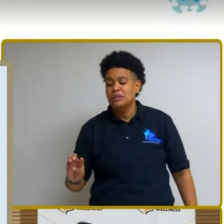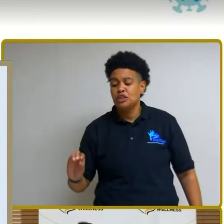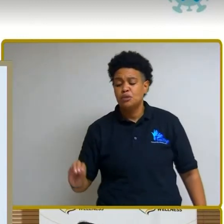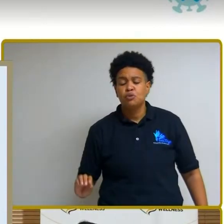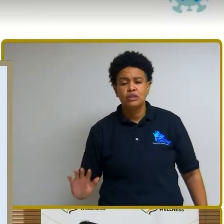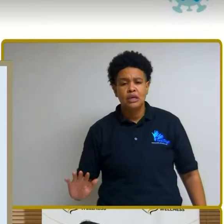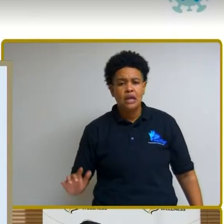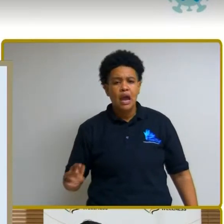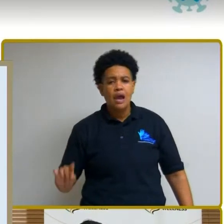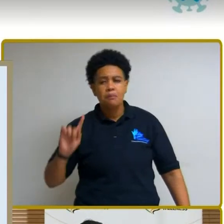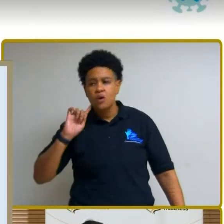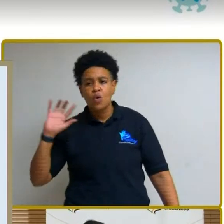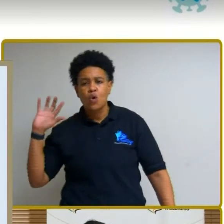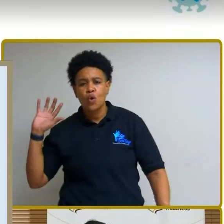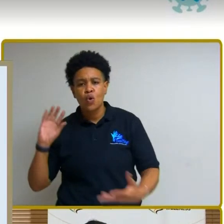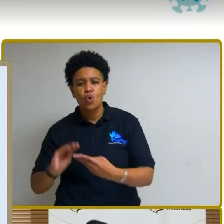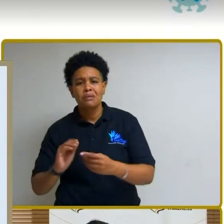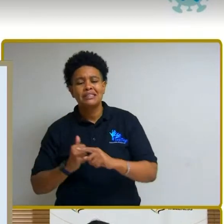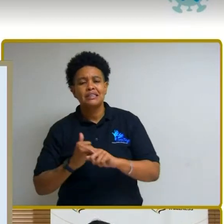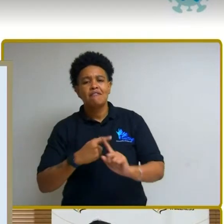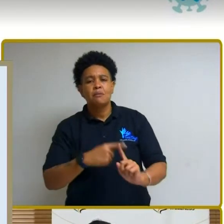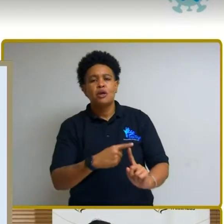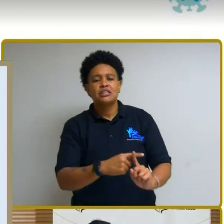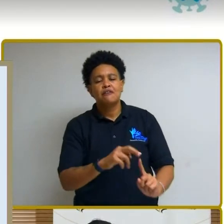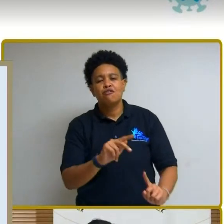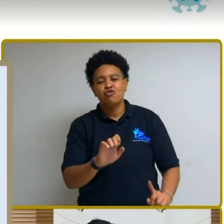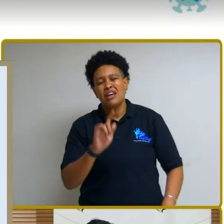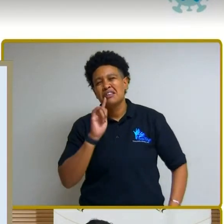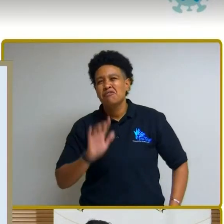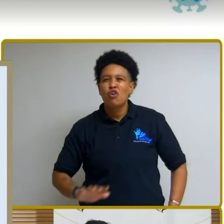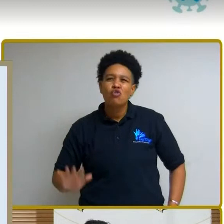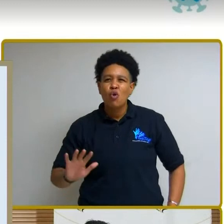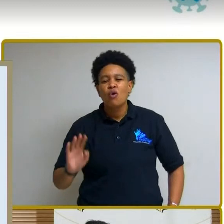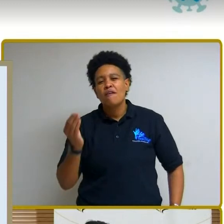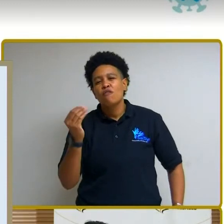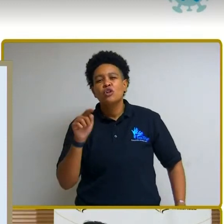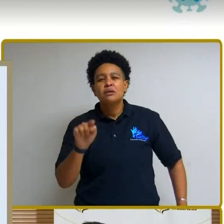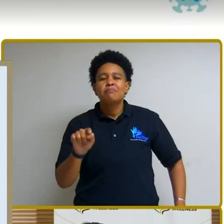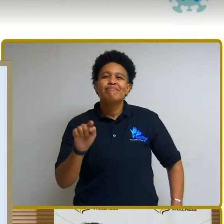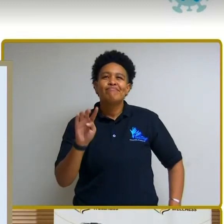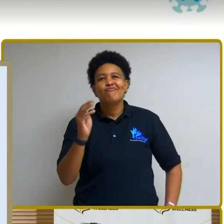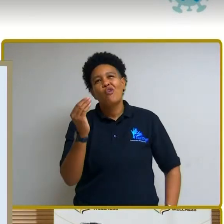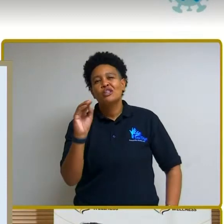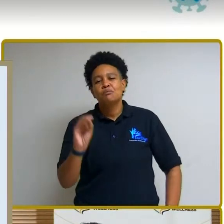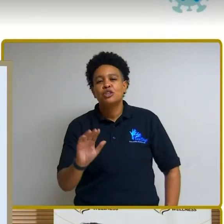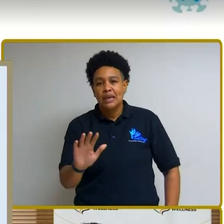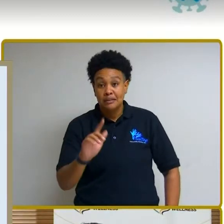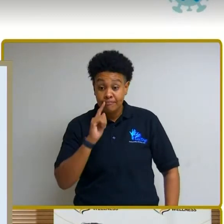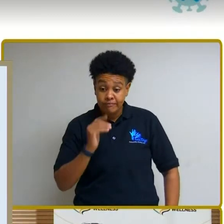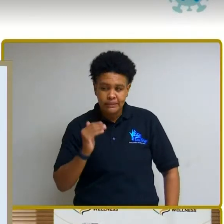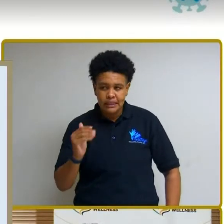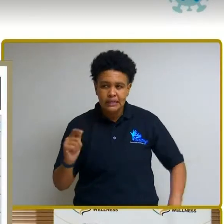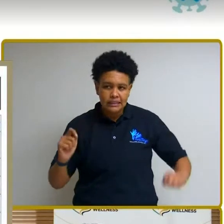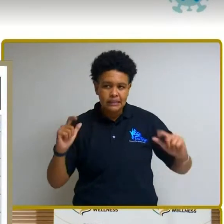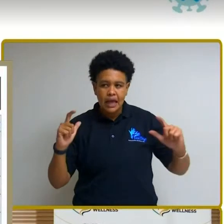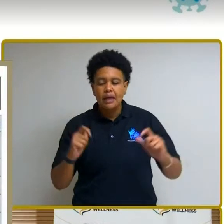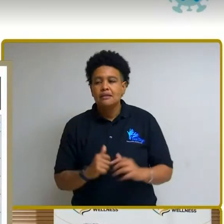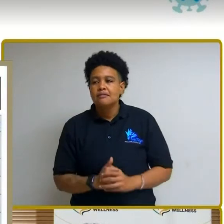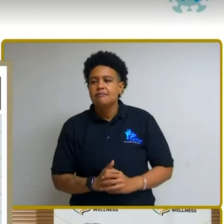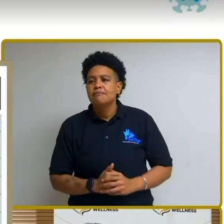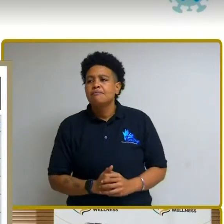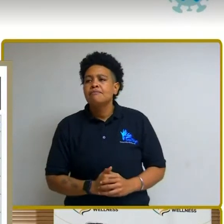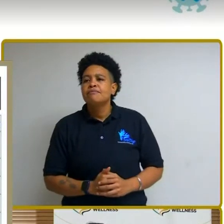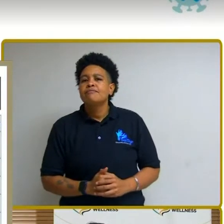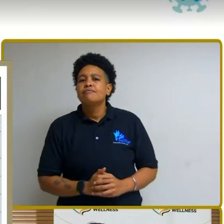19.6% and a cumulative positivity rate of 14%. Next slide.